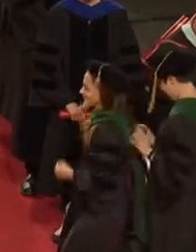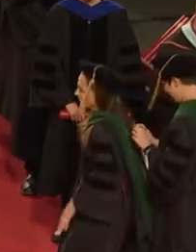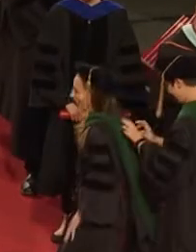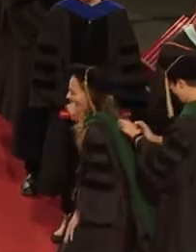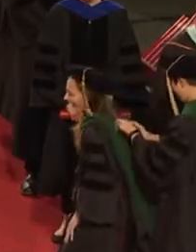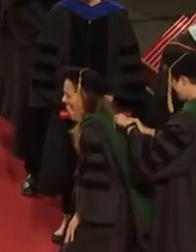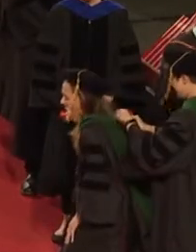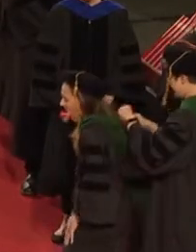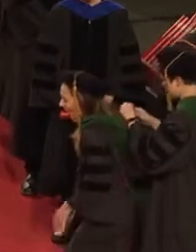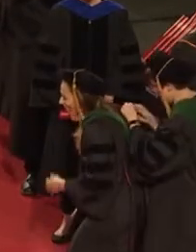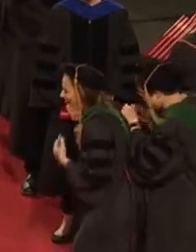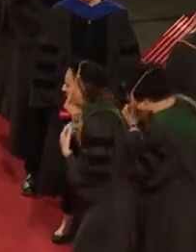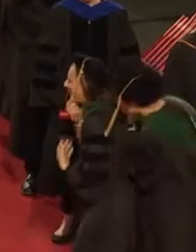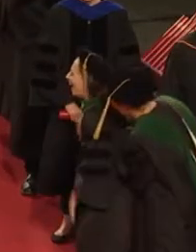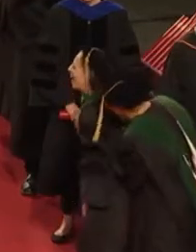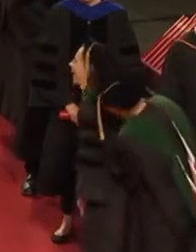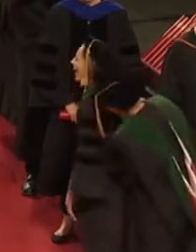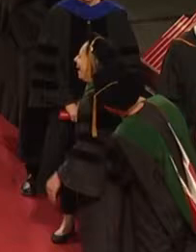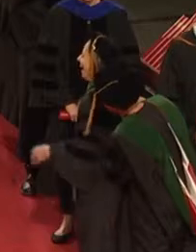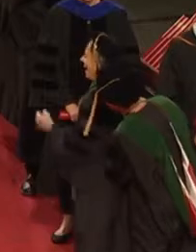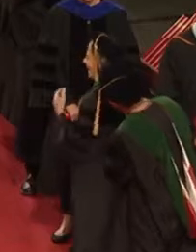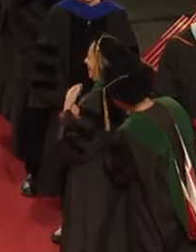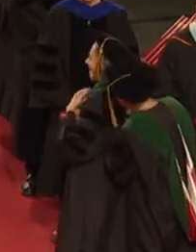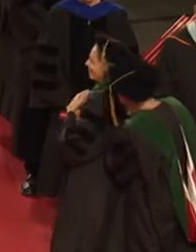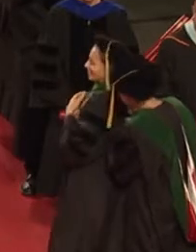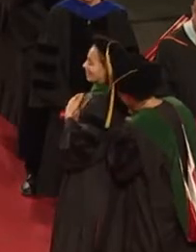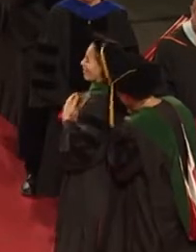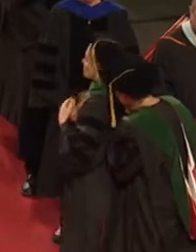Congratulations, Dr. Jean-Pierre.